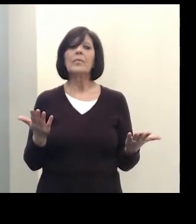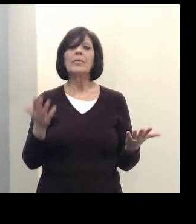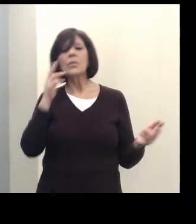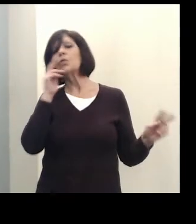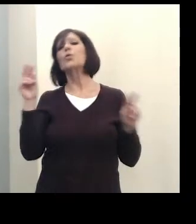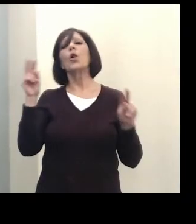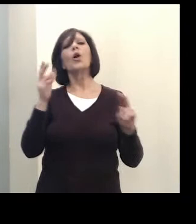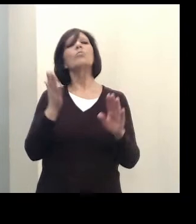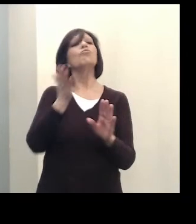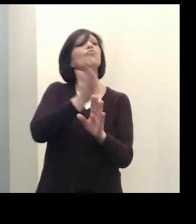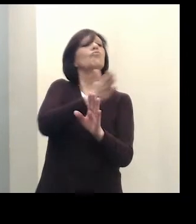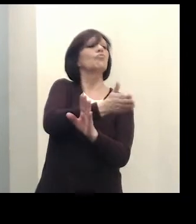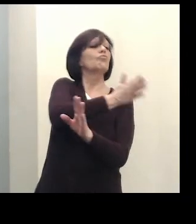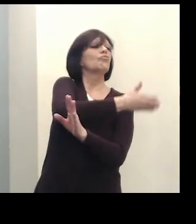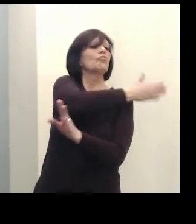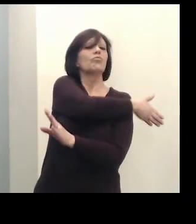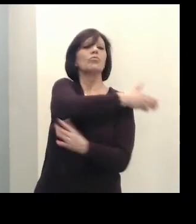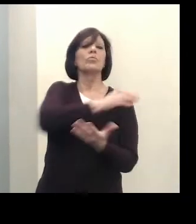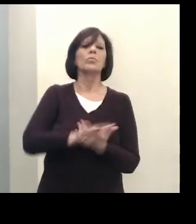previous years,